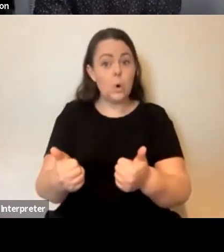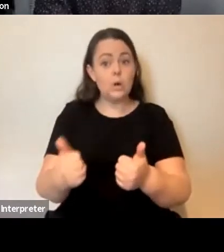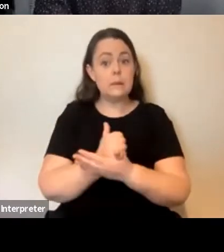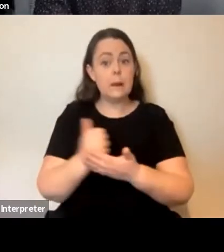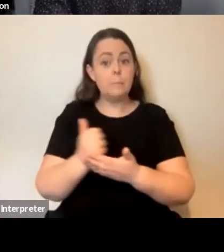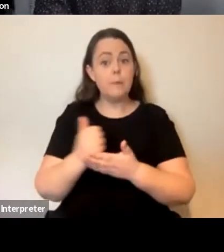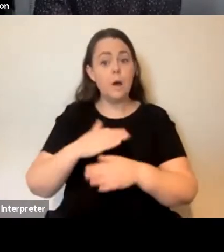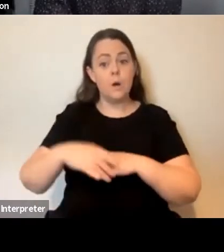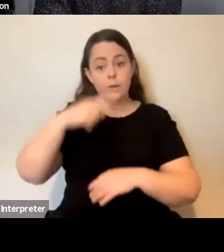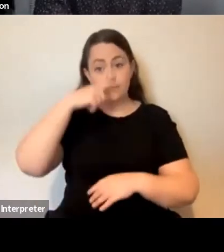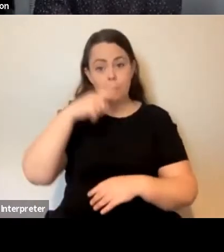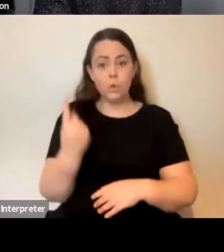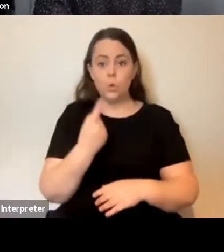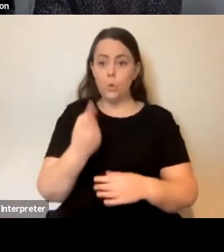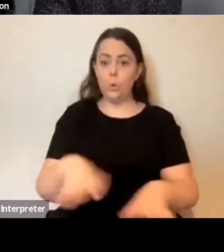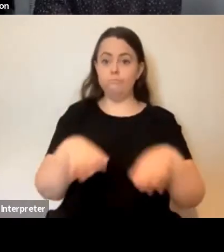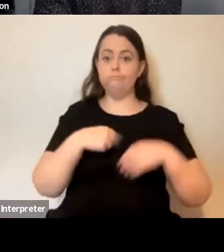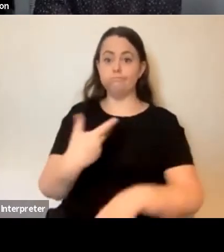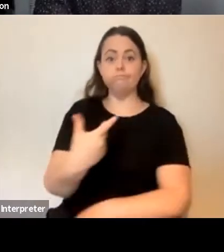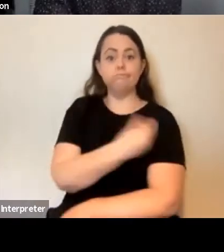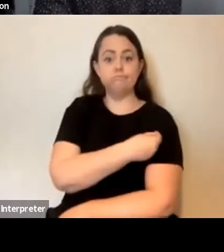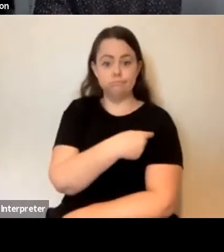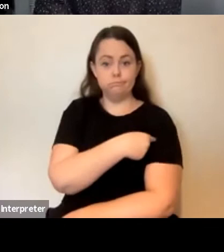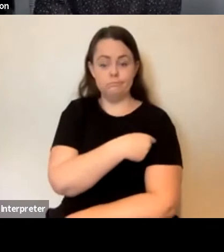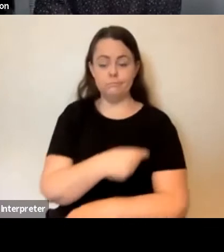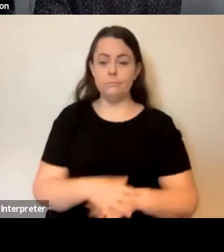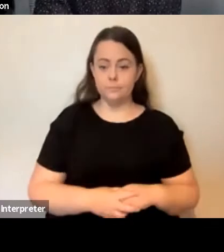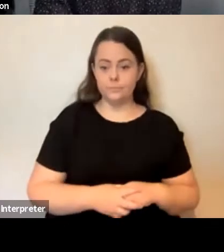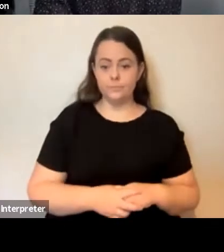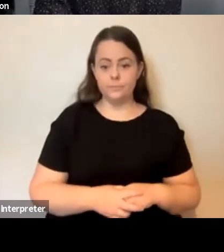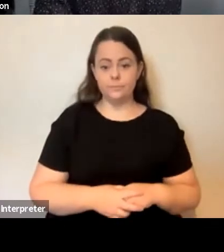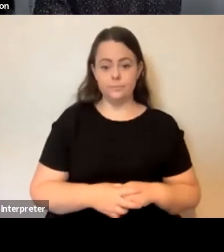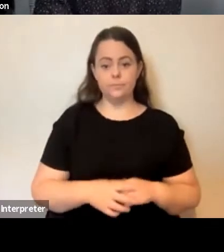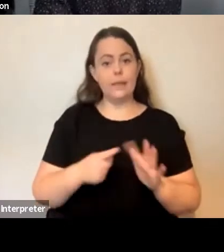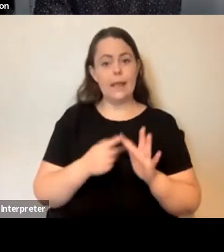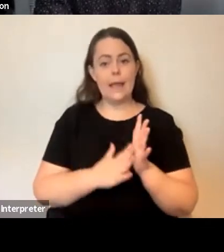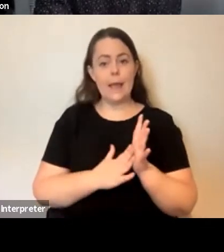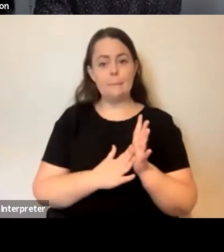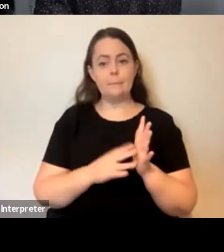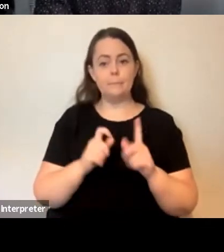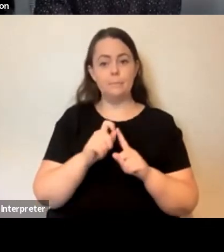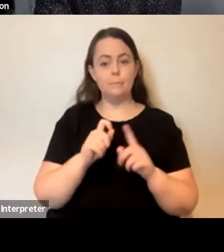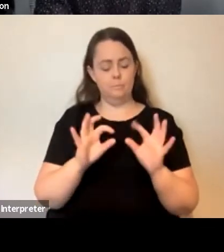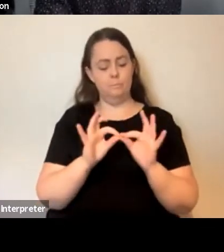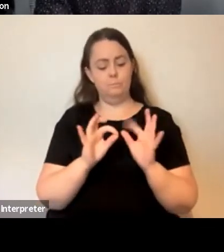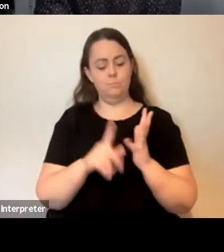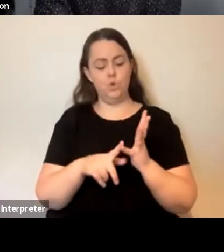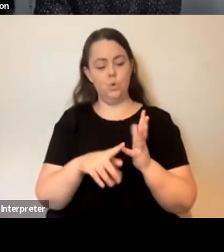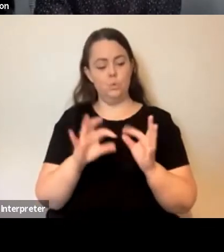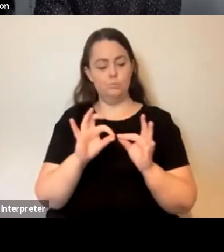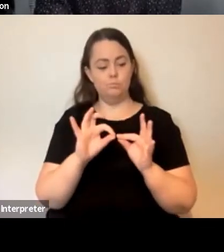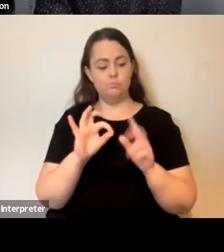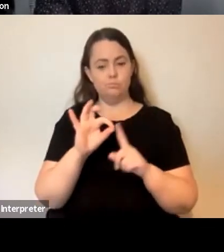the ACT, kind of like, I think this is just kind of data